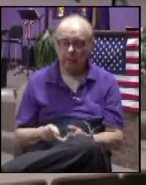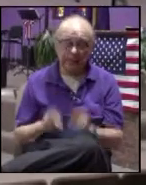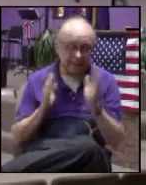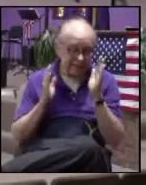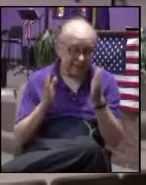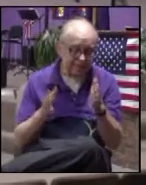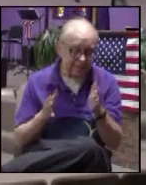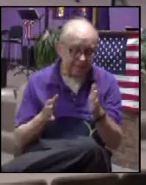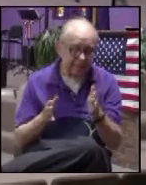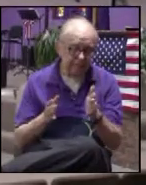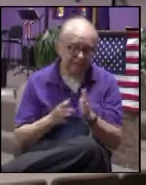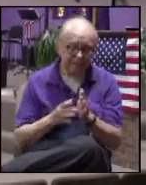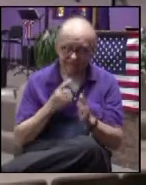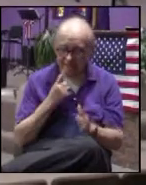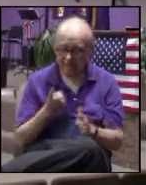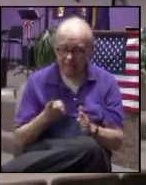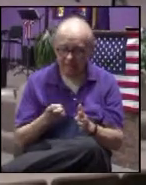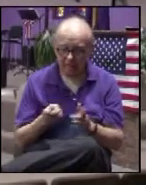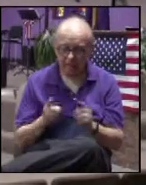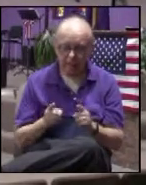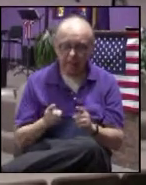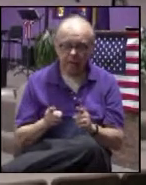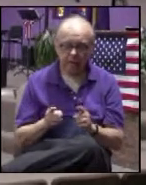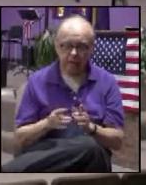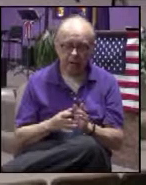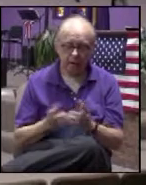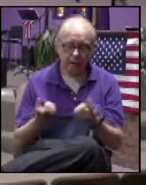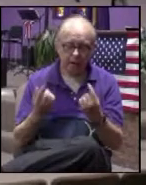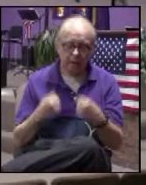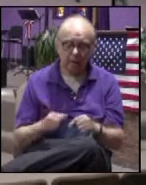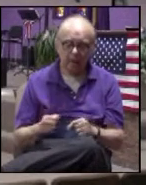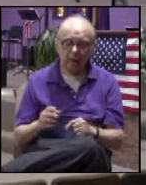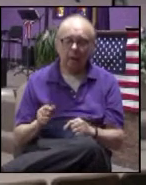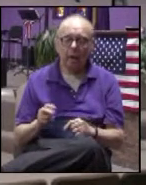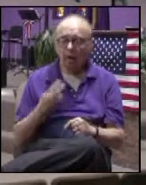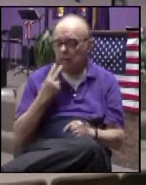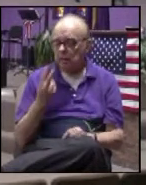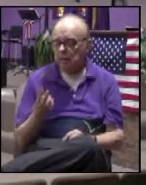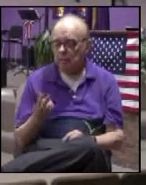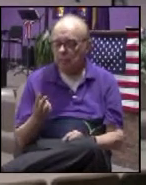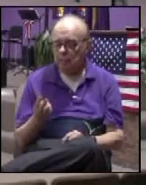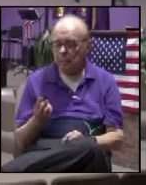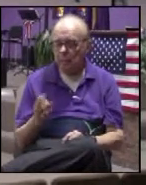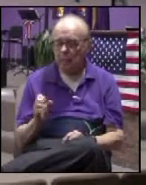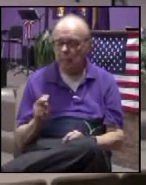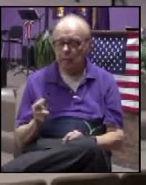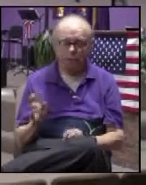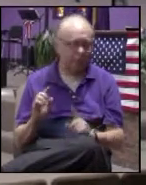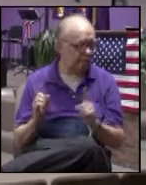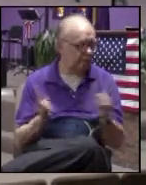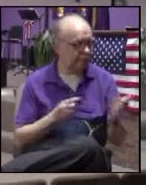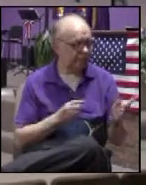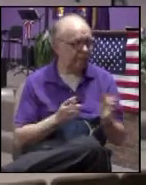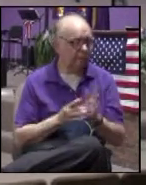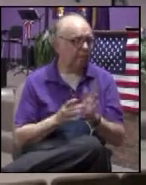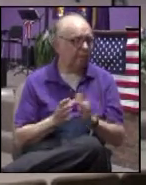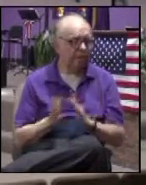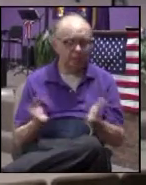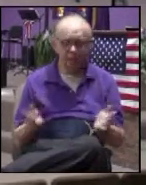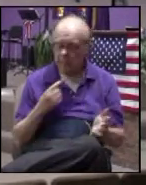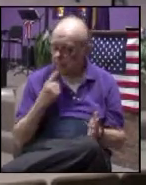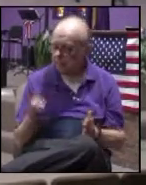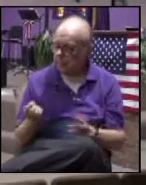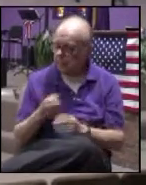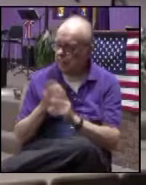listen, when Jesus was coming and John saw him, John turned around to Jesus and he